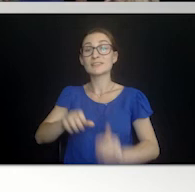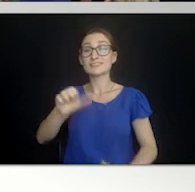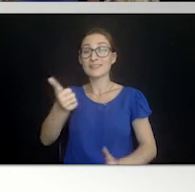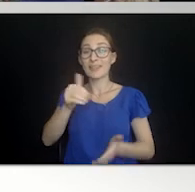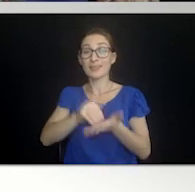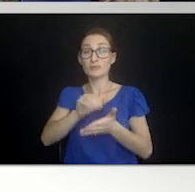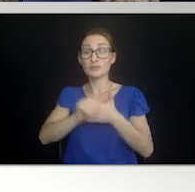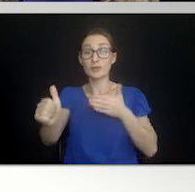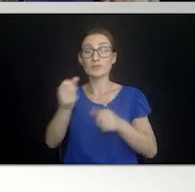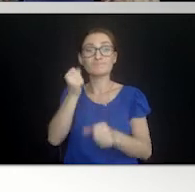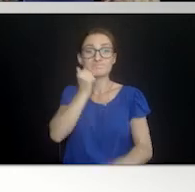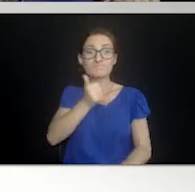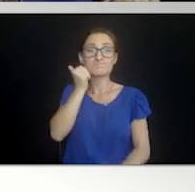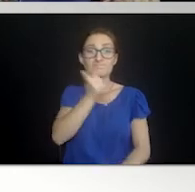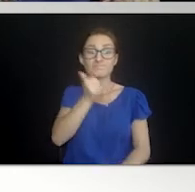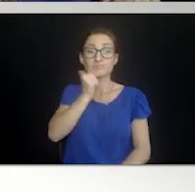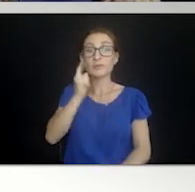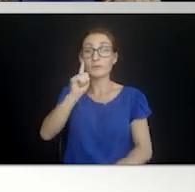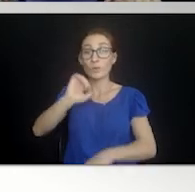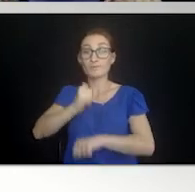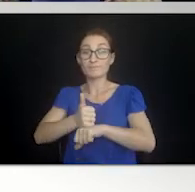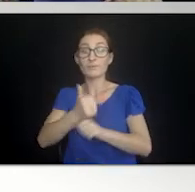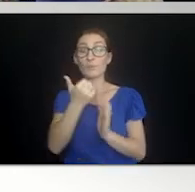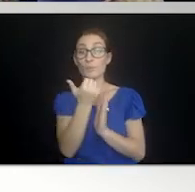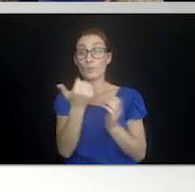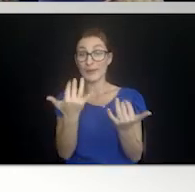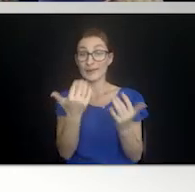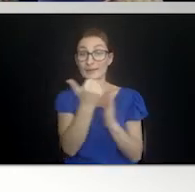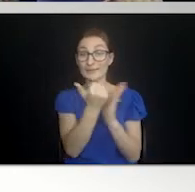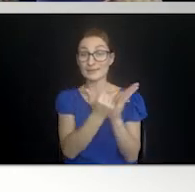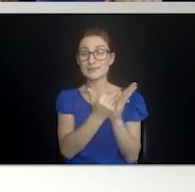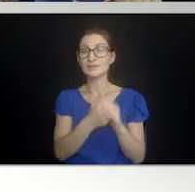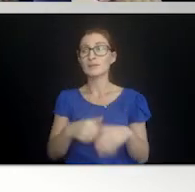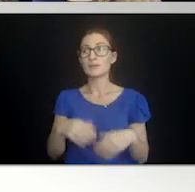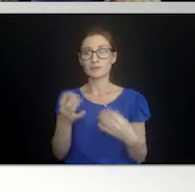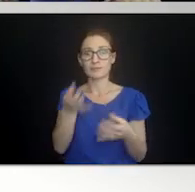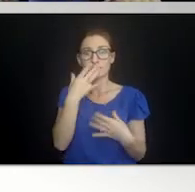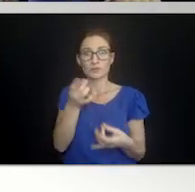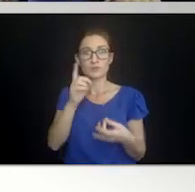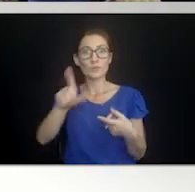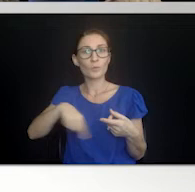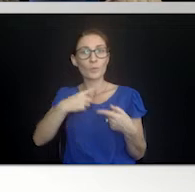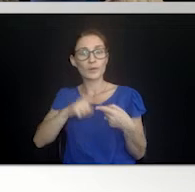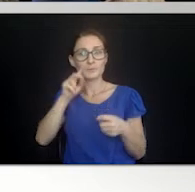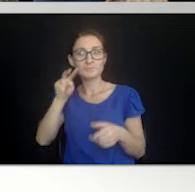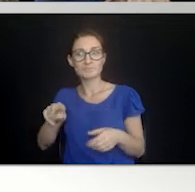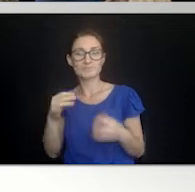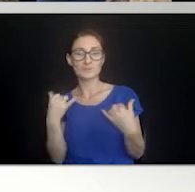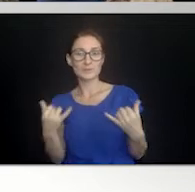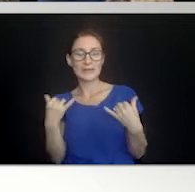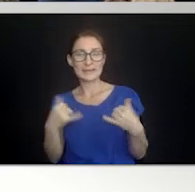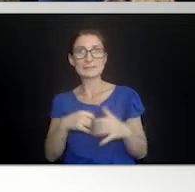day by the federal government for having a waiting list. It's kind of interesting when you look at what's happening